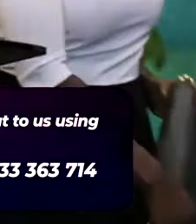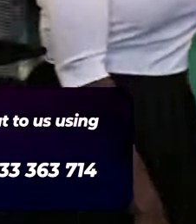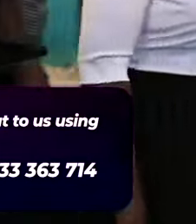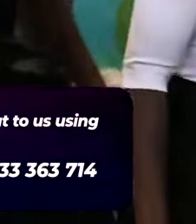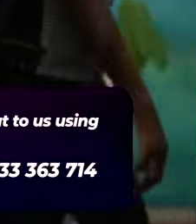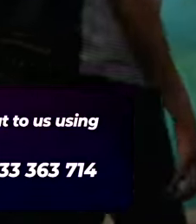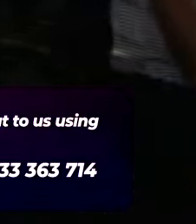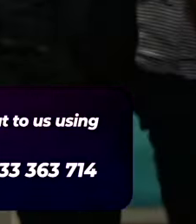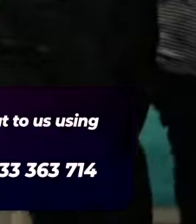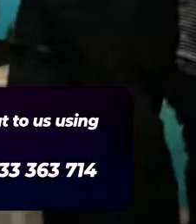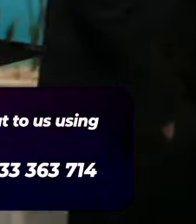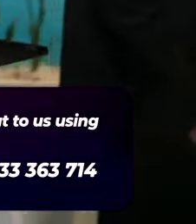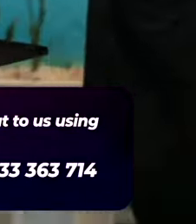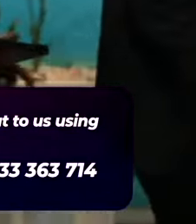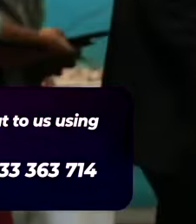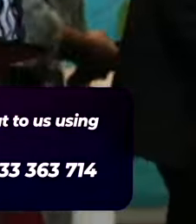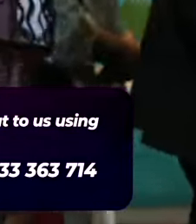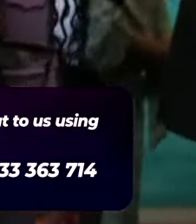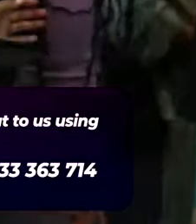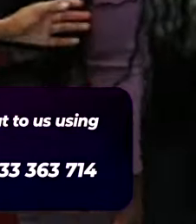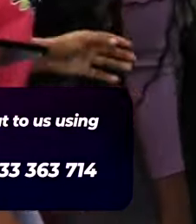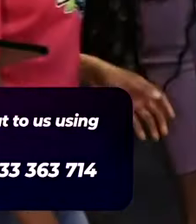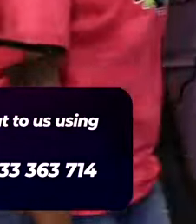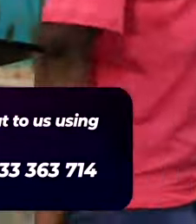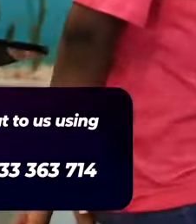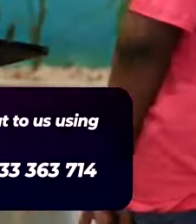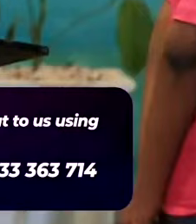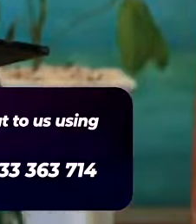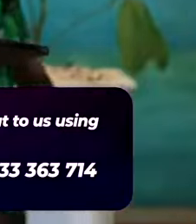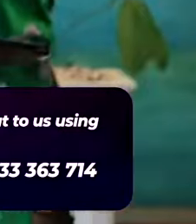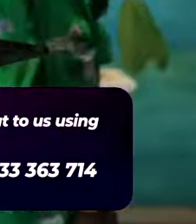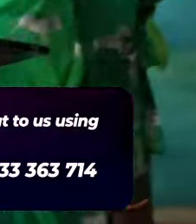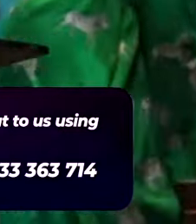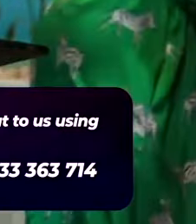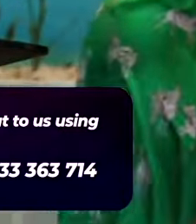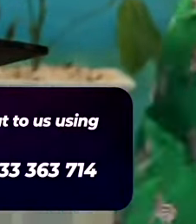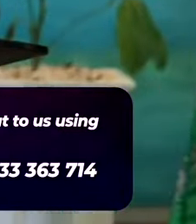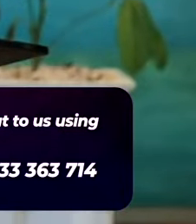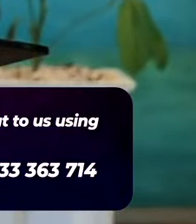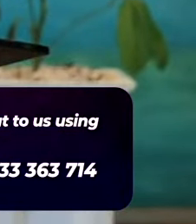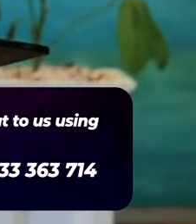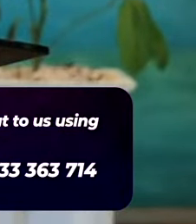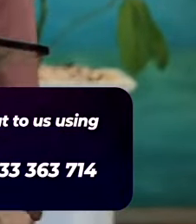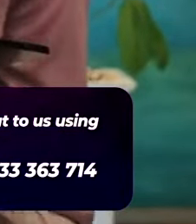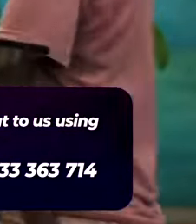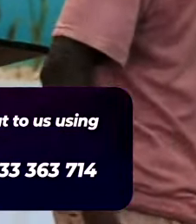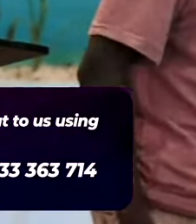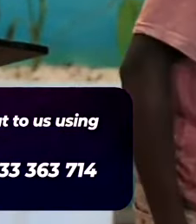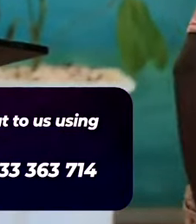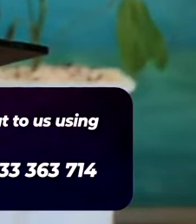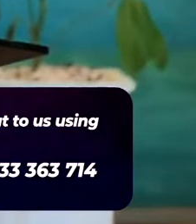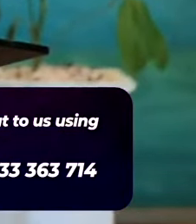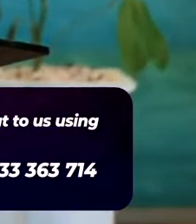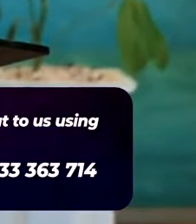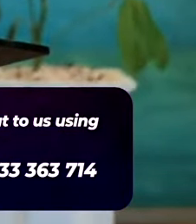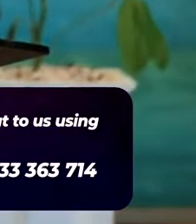chances are we may present the part two of the session as the Lord will direct. Please, the same time, the